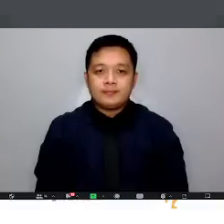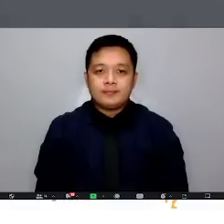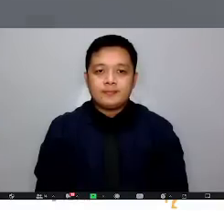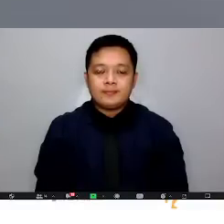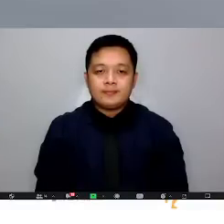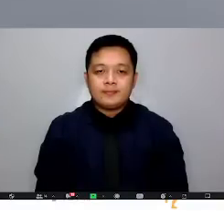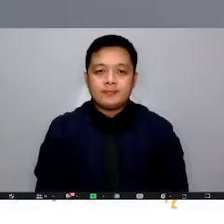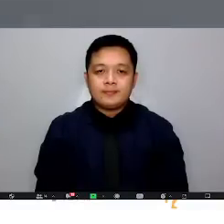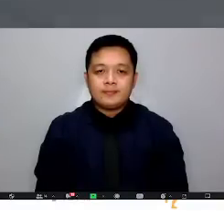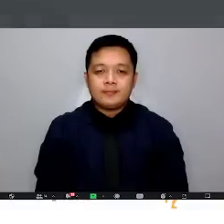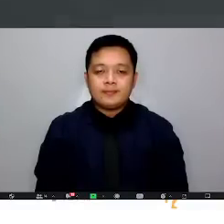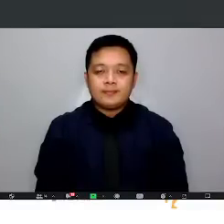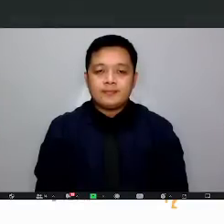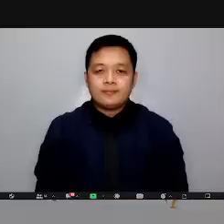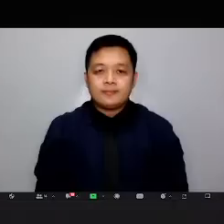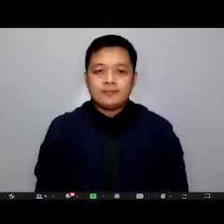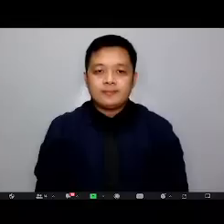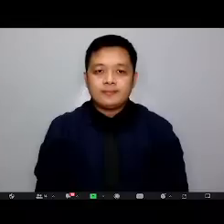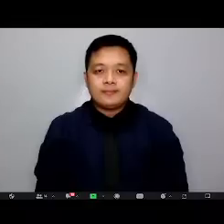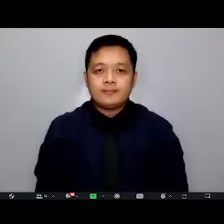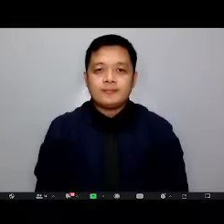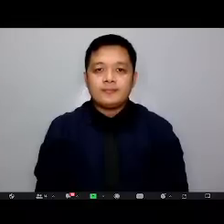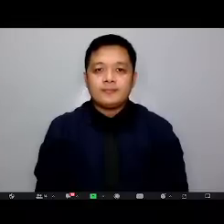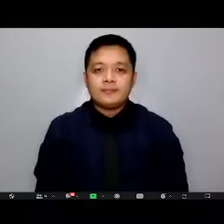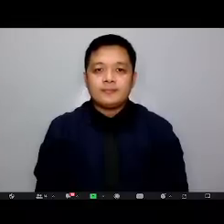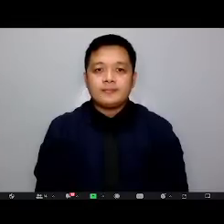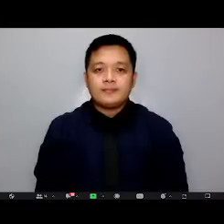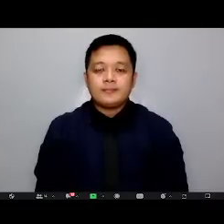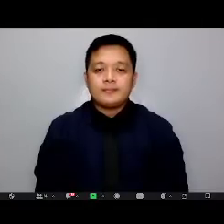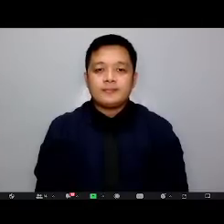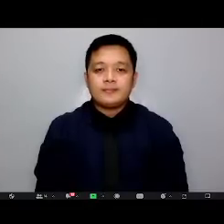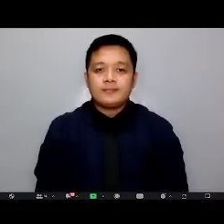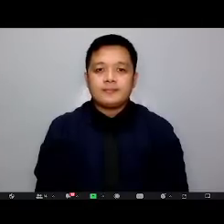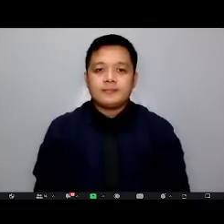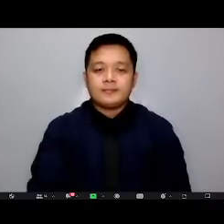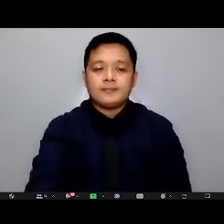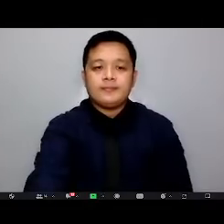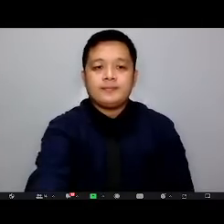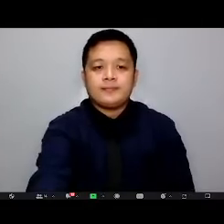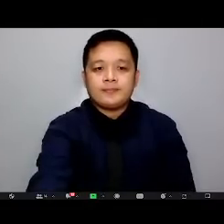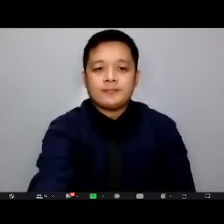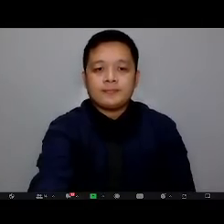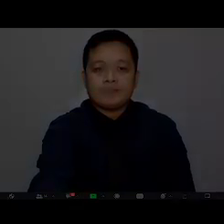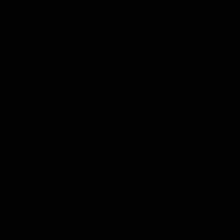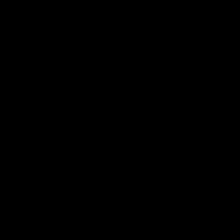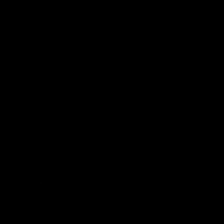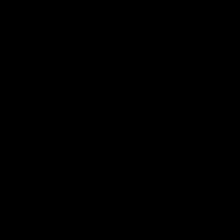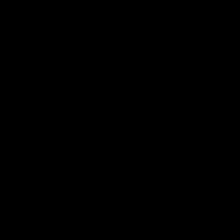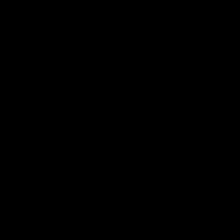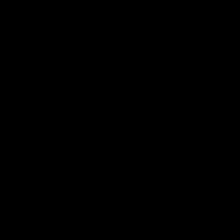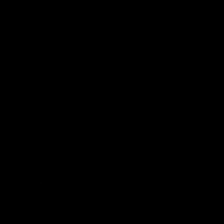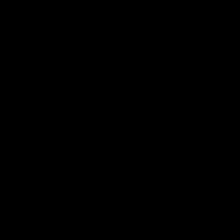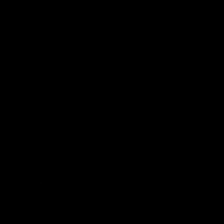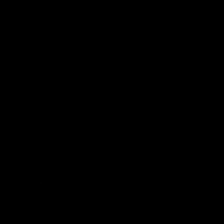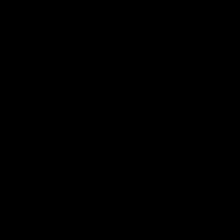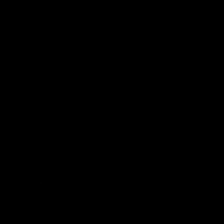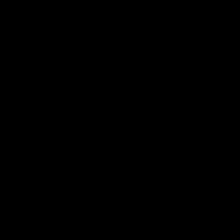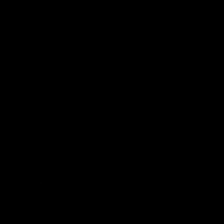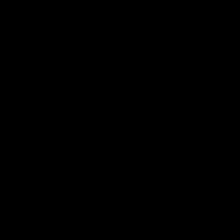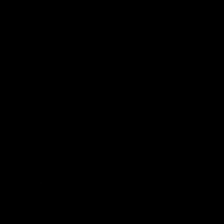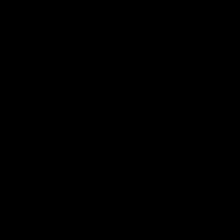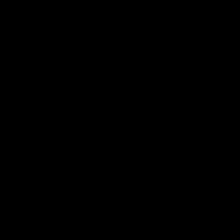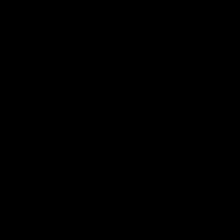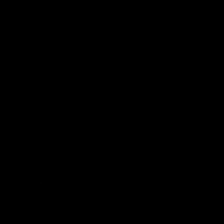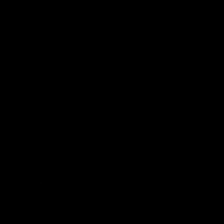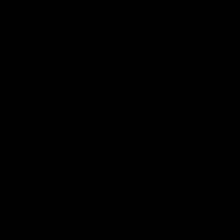Engendering ideas for a better future. Beacon to brighten the minds of this young generation. A hope in